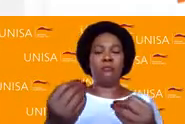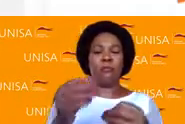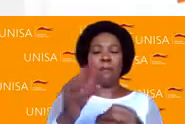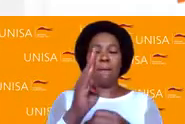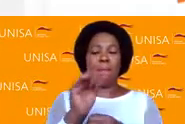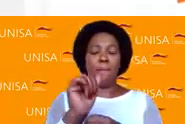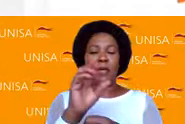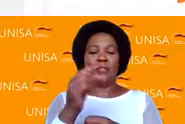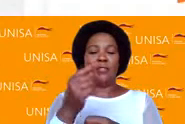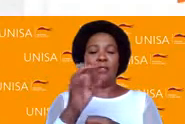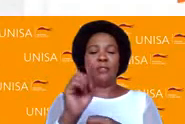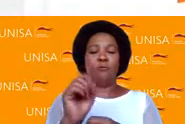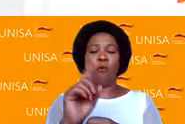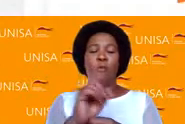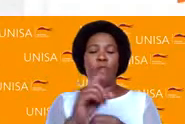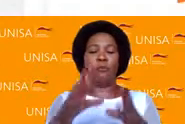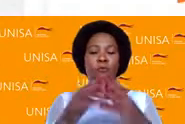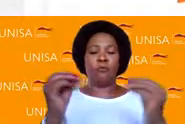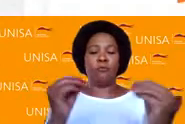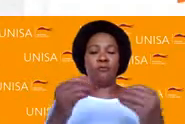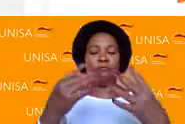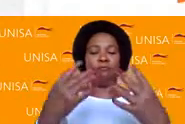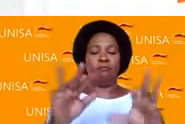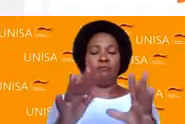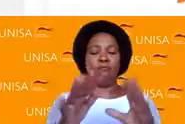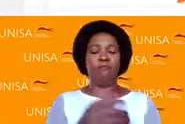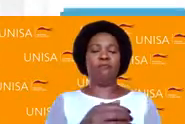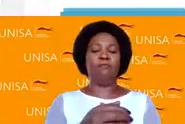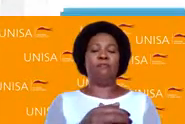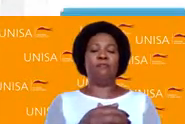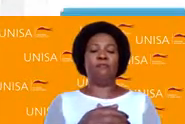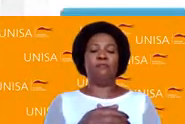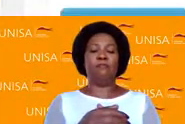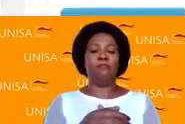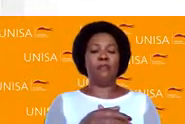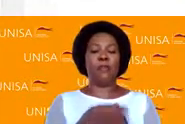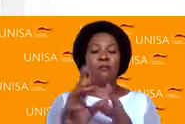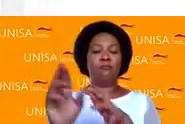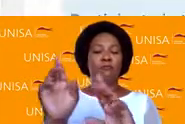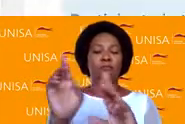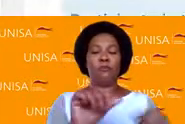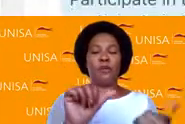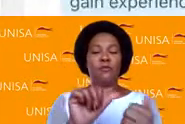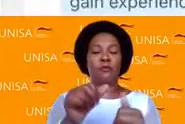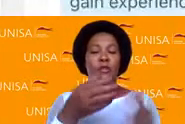have completed. So let me just go back to this one over here.